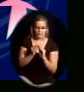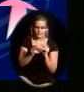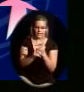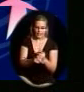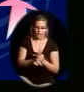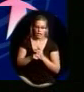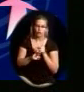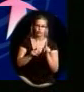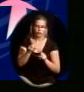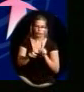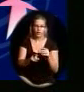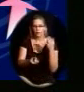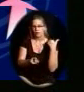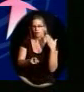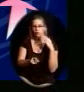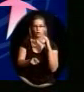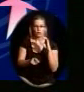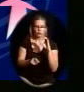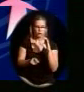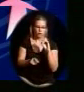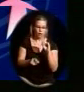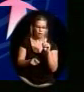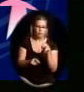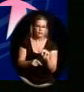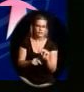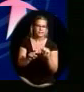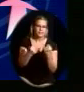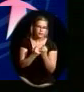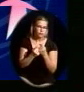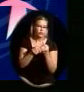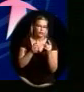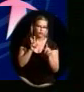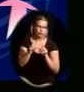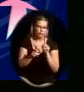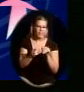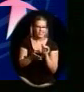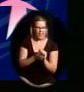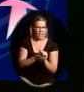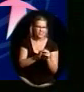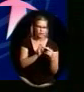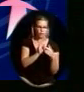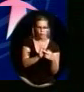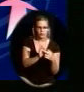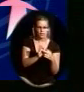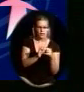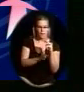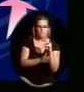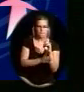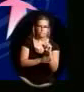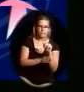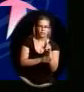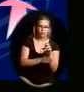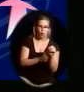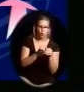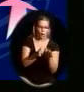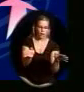survey. We used to do the Kaufman Teen Survey, and with that really represented a metro-wide, and there was